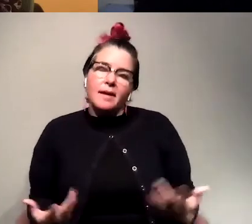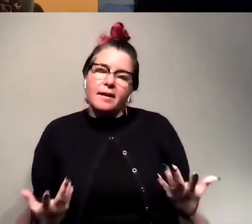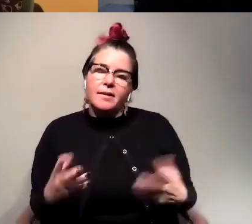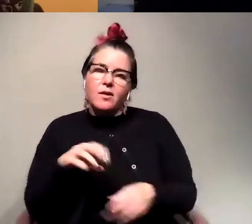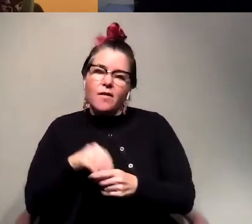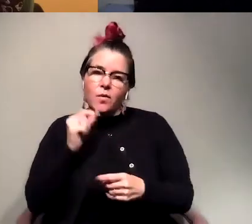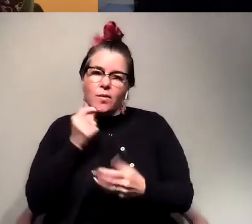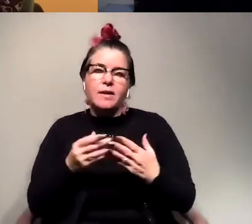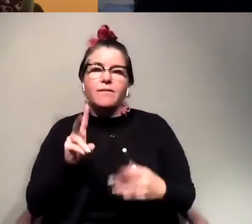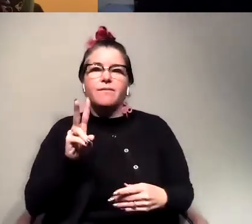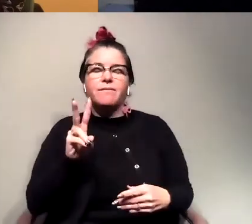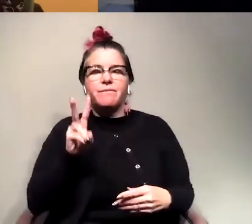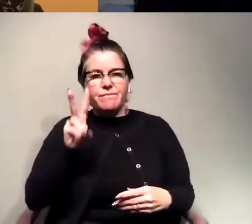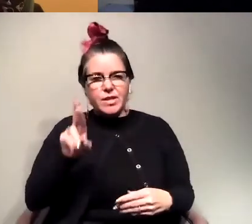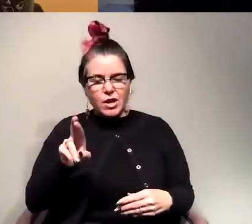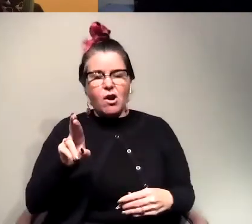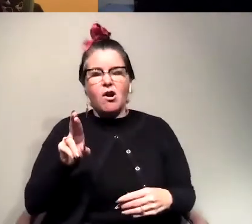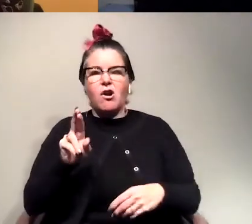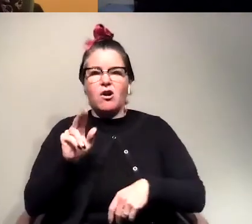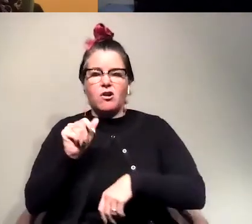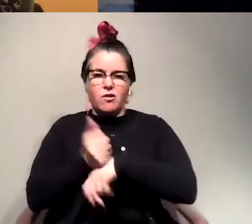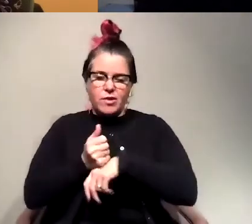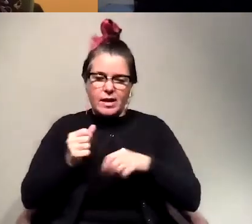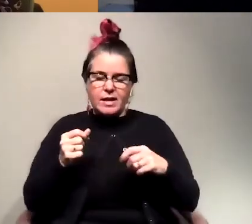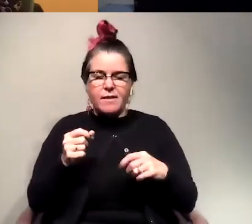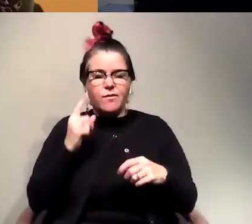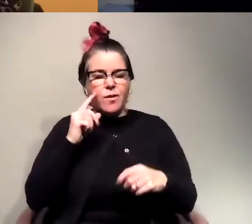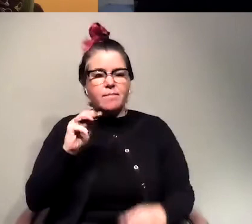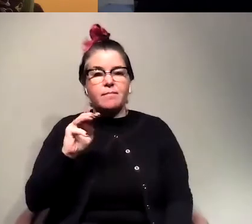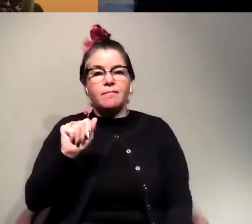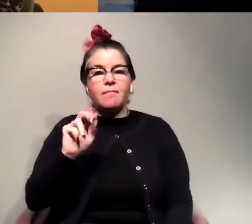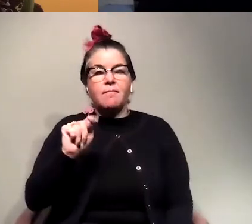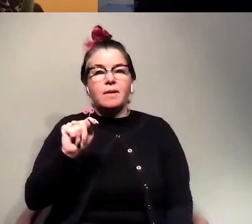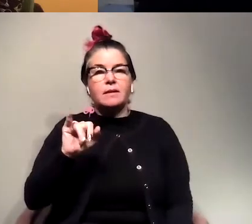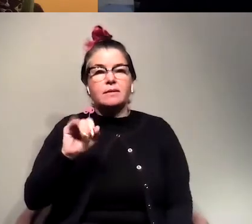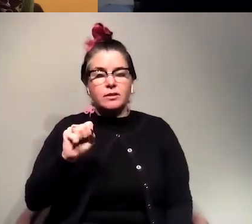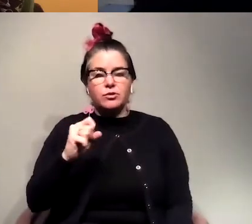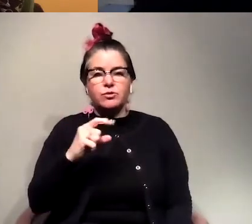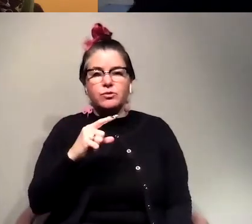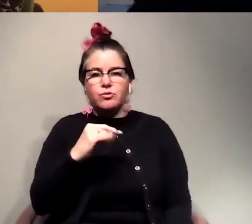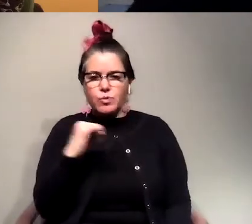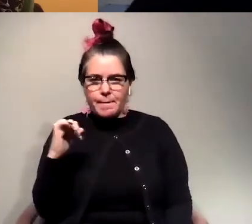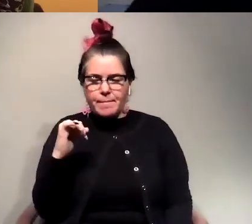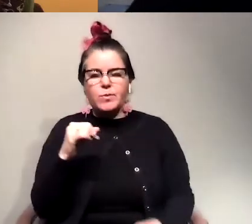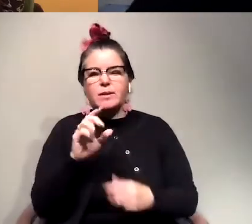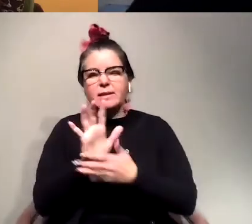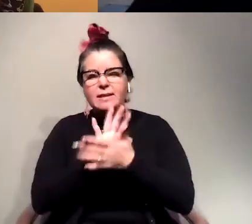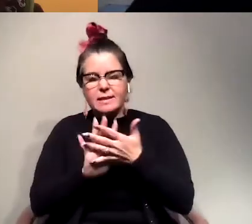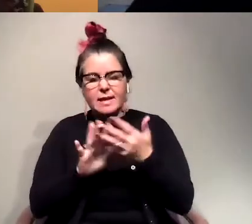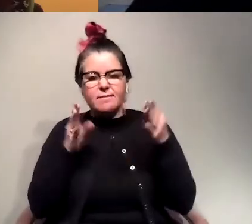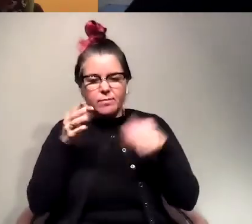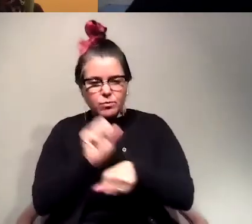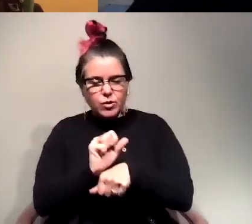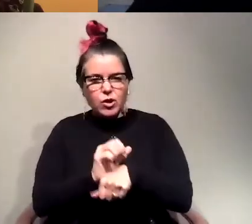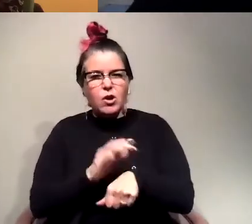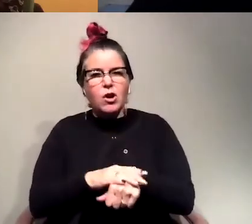the virtual reality arena for Mantis Shrimp, this was a design that we were working on to try and